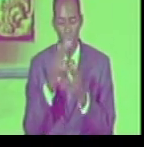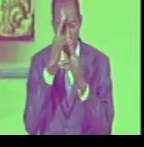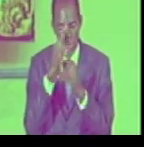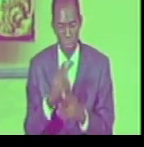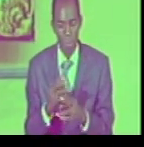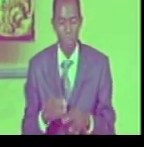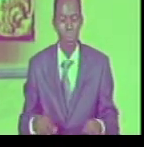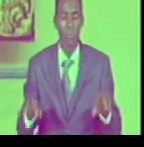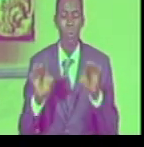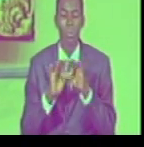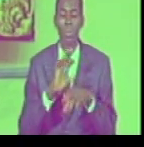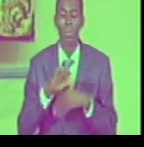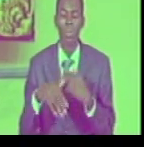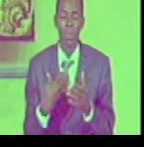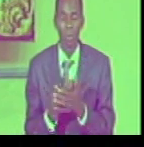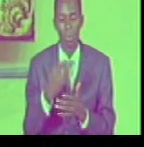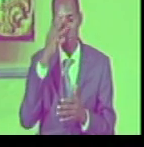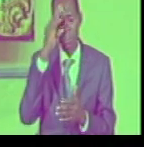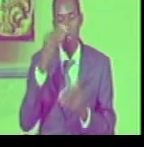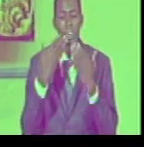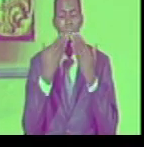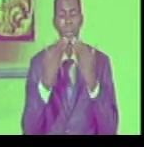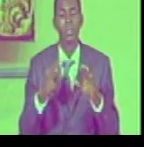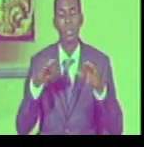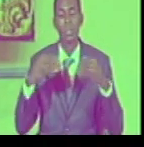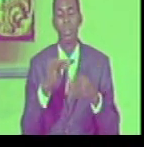all thanksgiving.